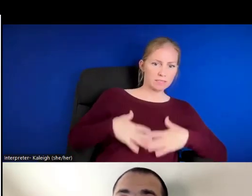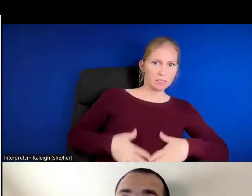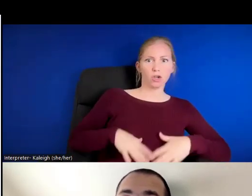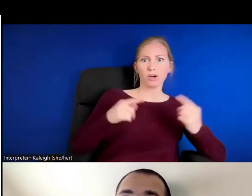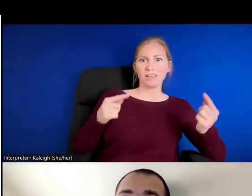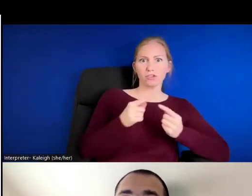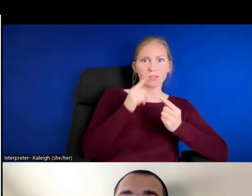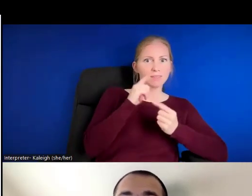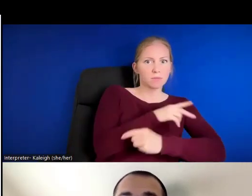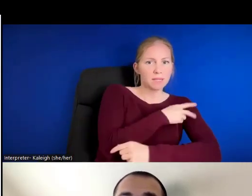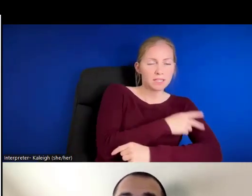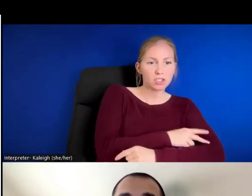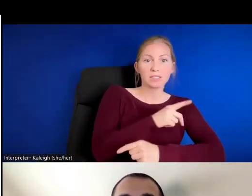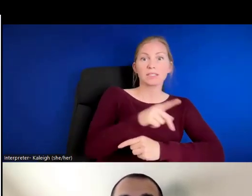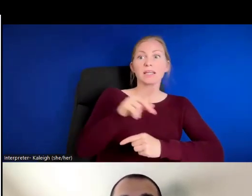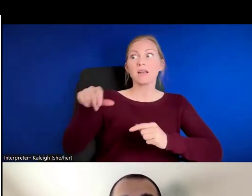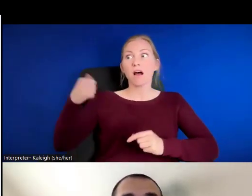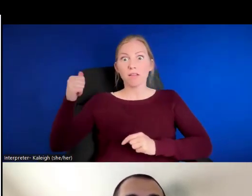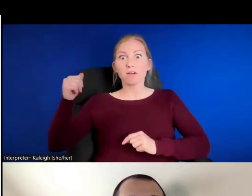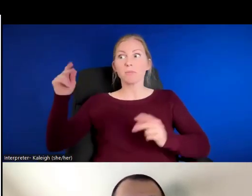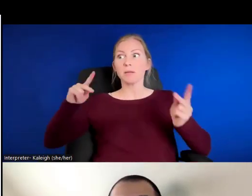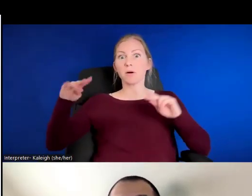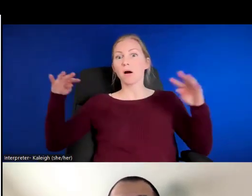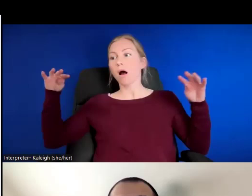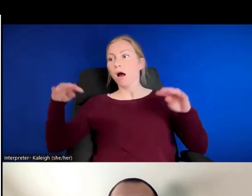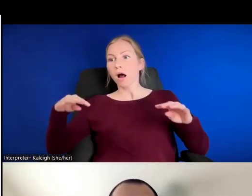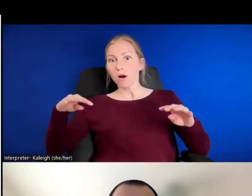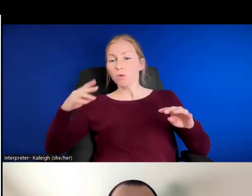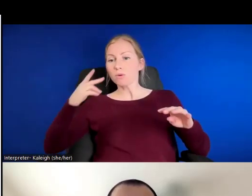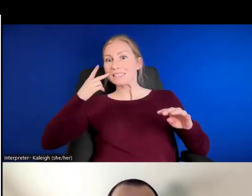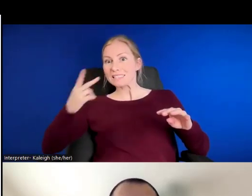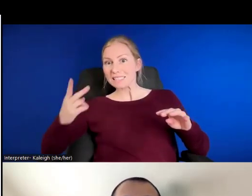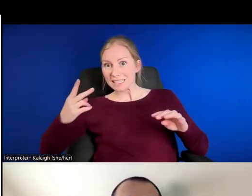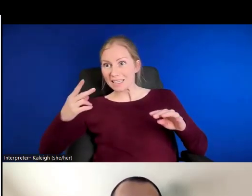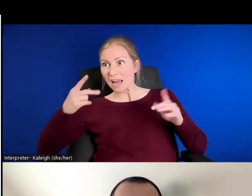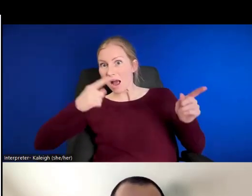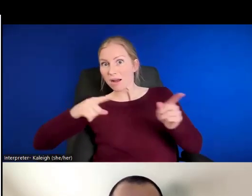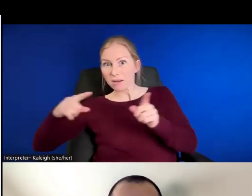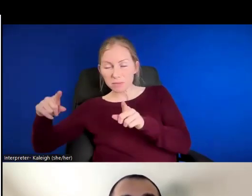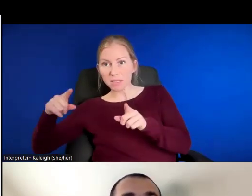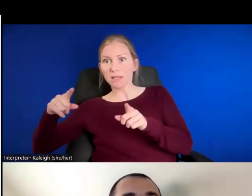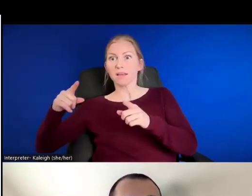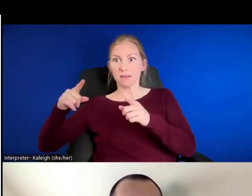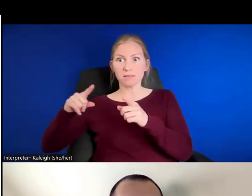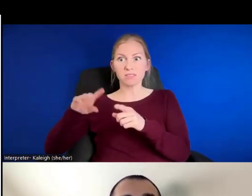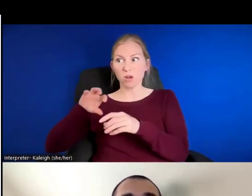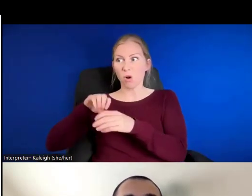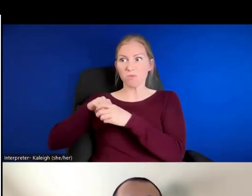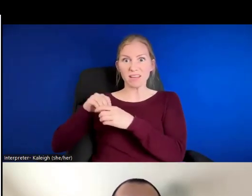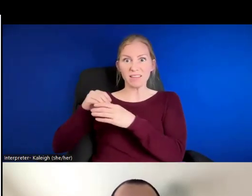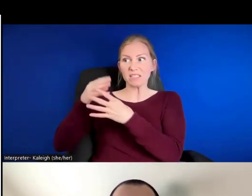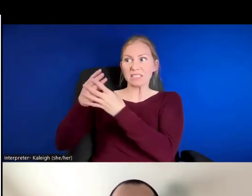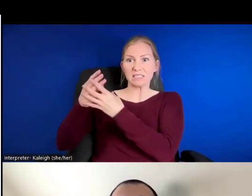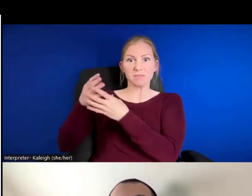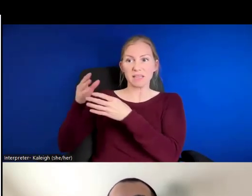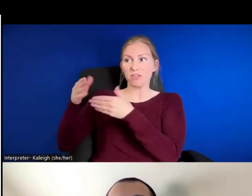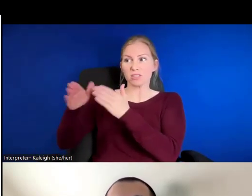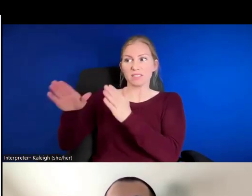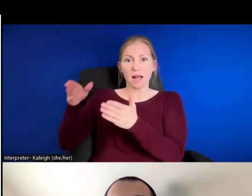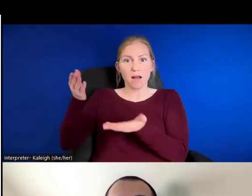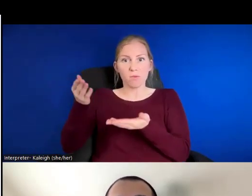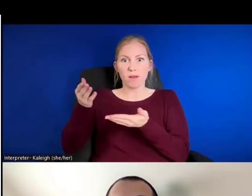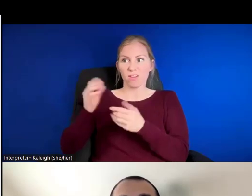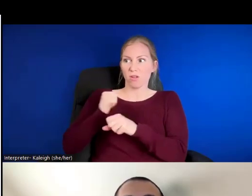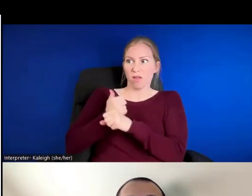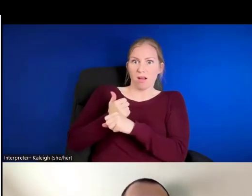interventions go on um, from their cells while they're locked in on the whole unit because there